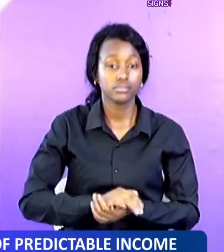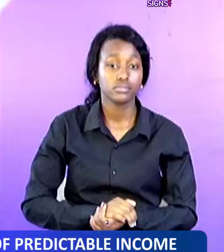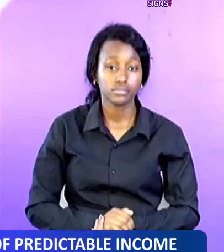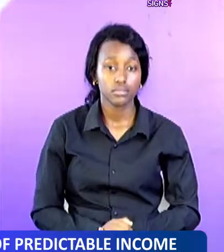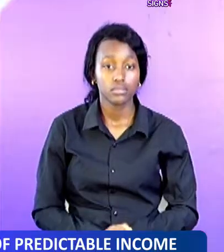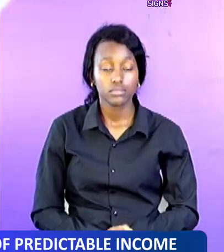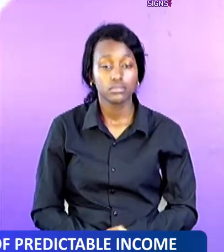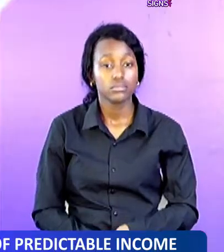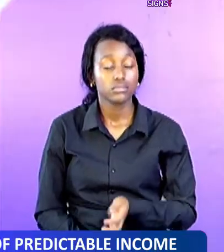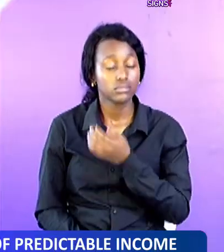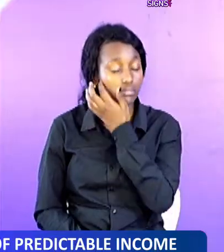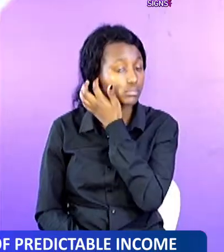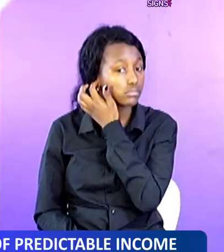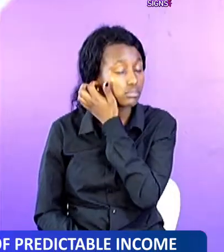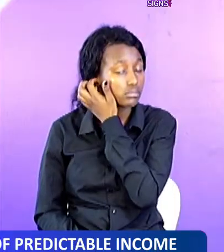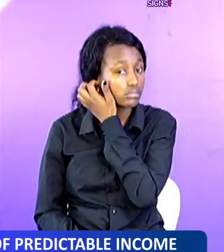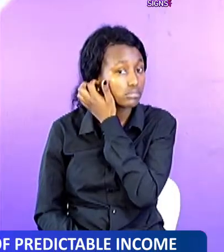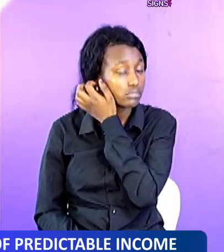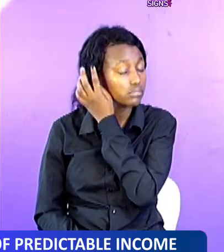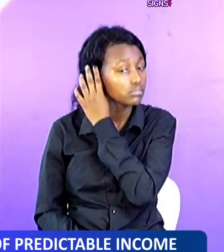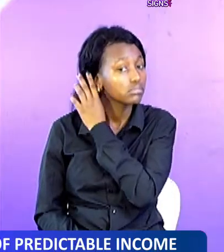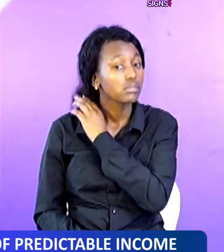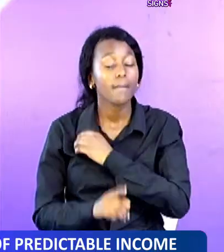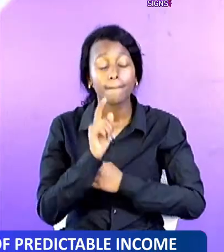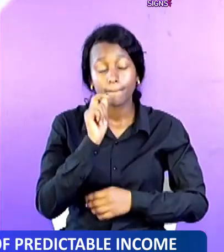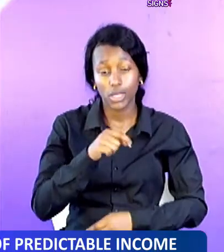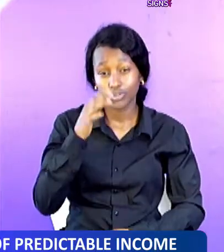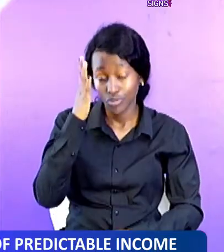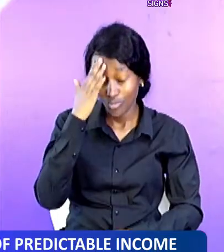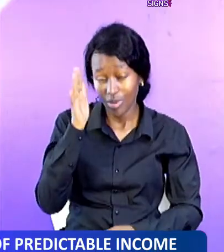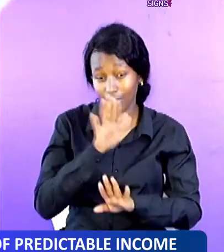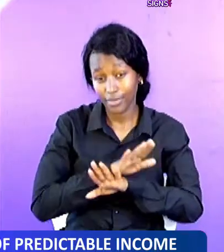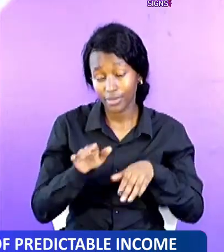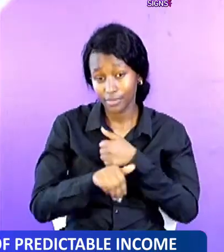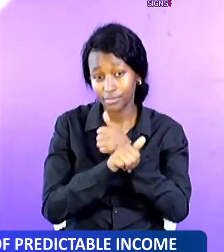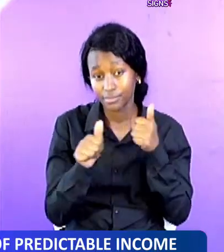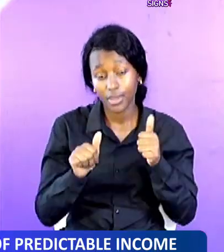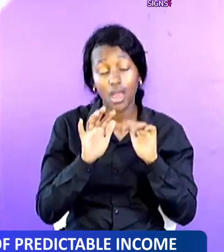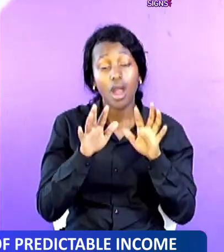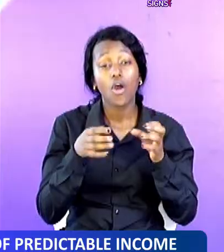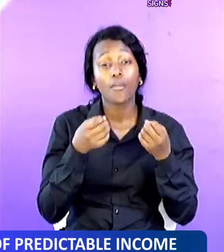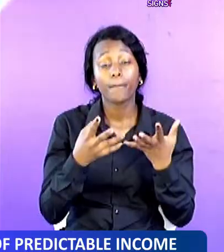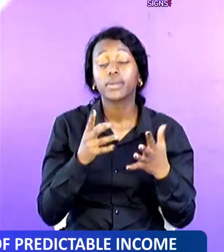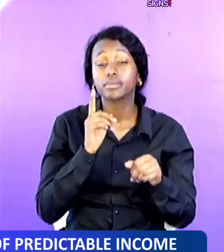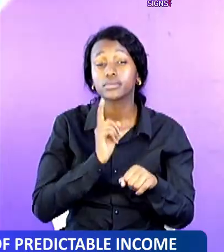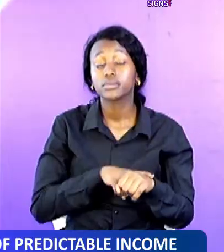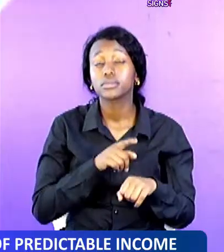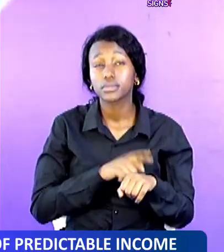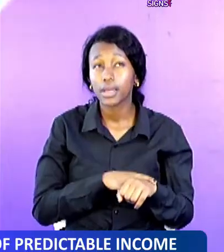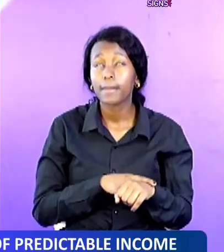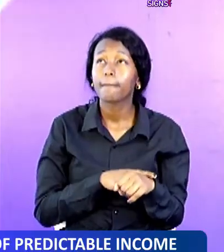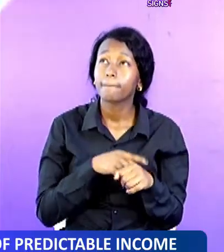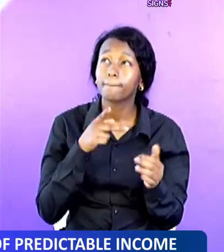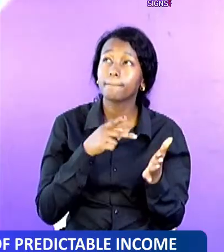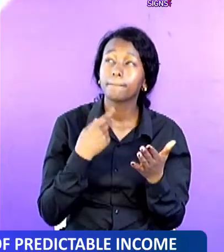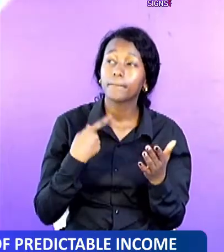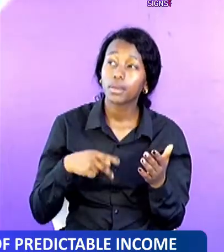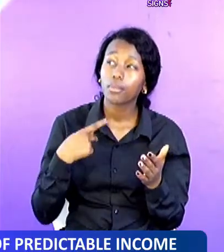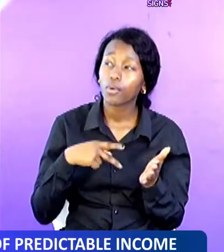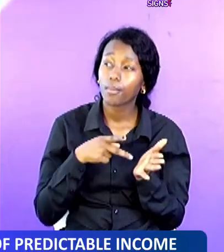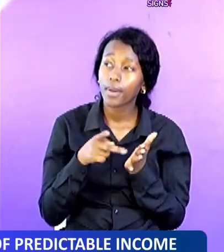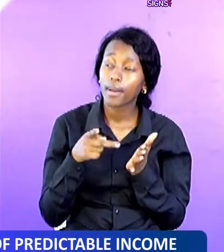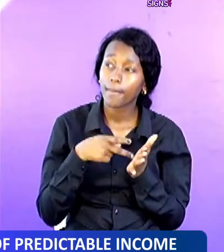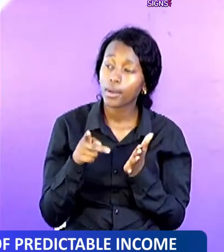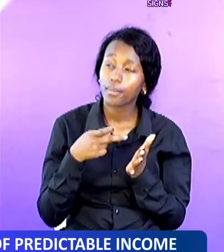You, of course, again do your calculations and know, okay, how often in a month will I expect this thing to